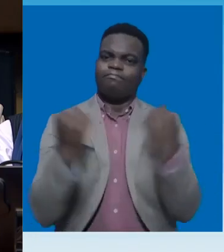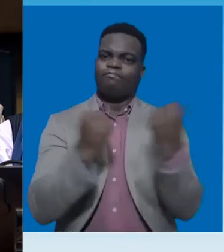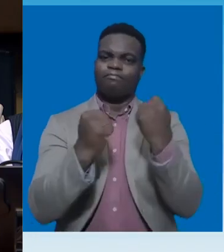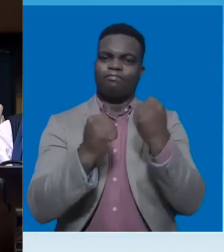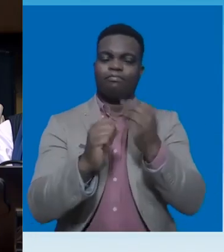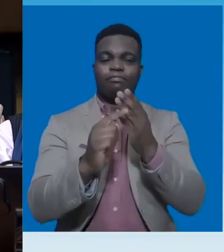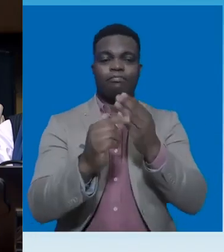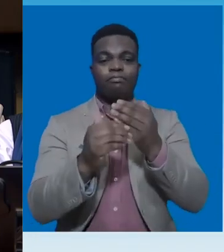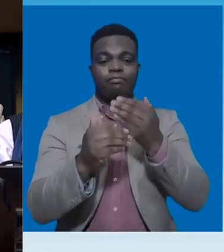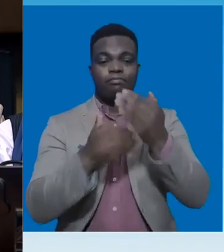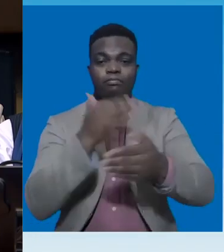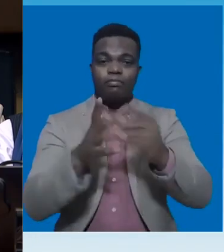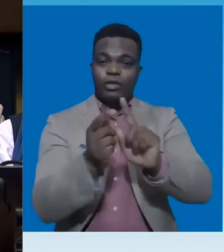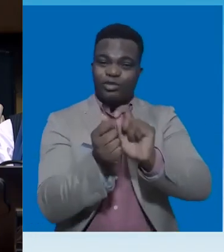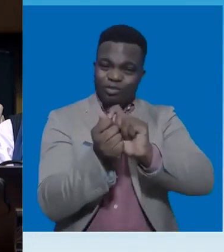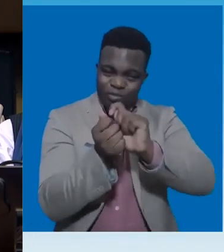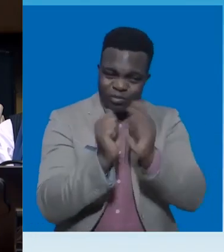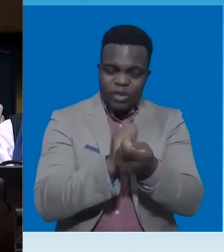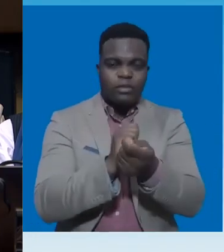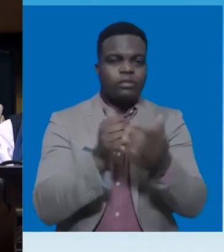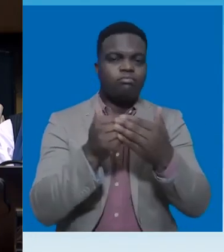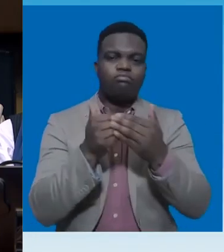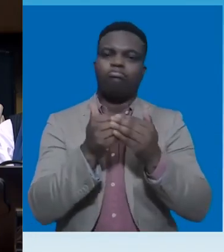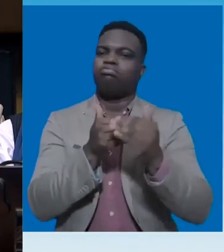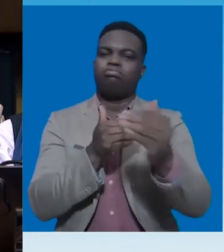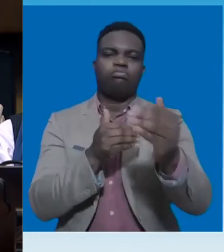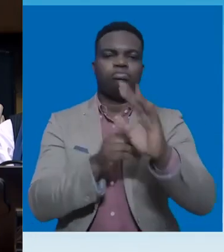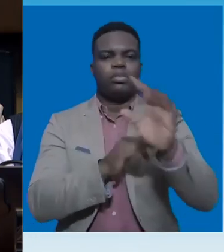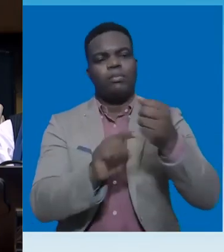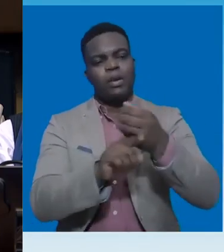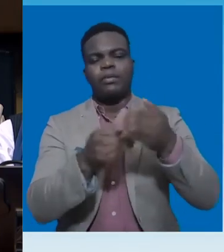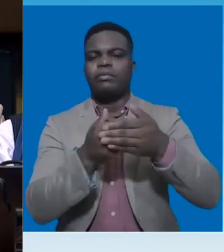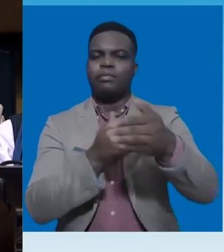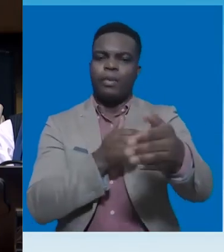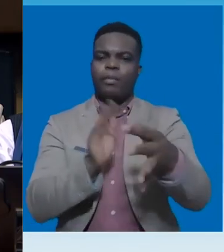policies, systems, and workplace culture.